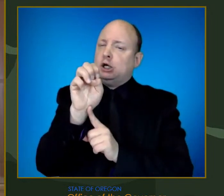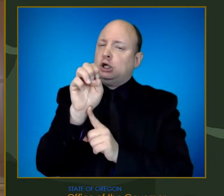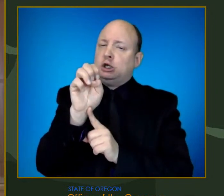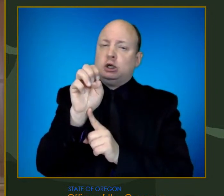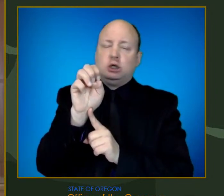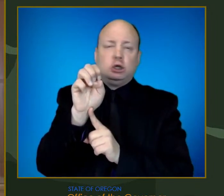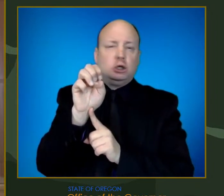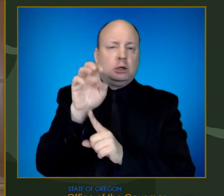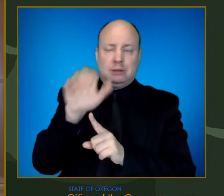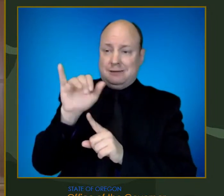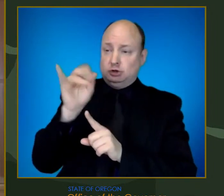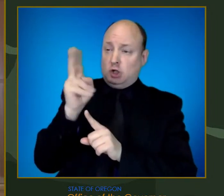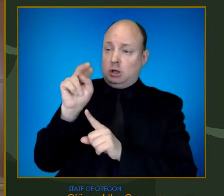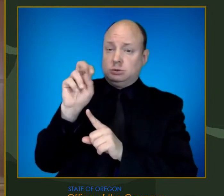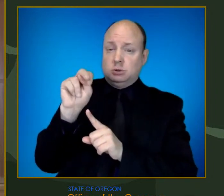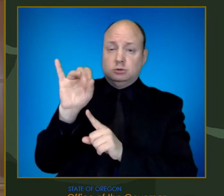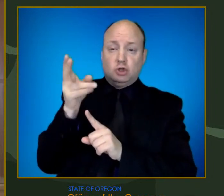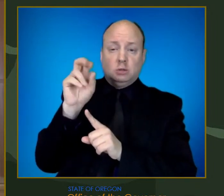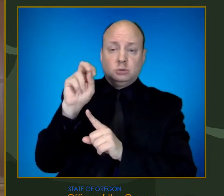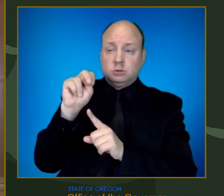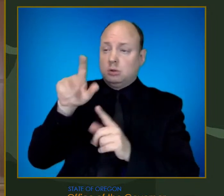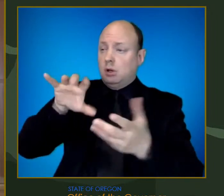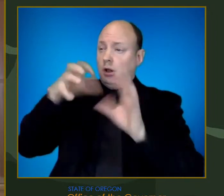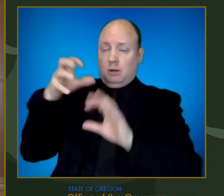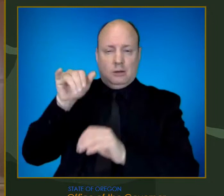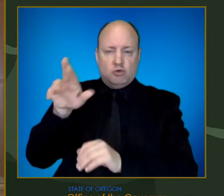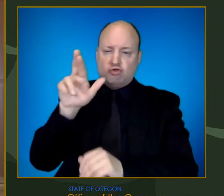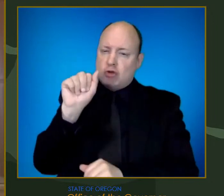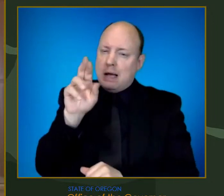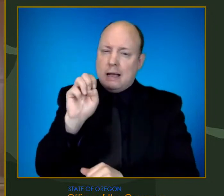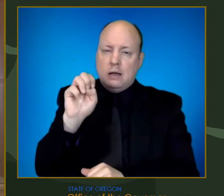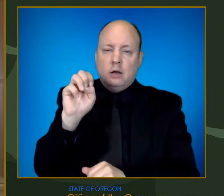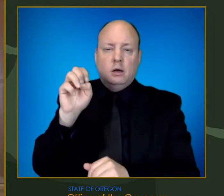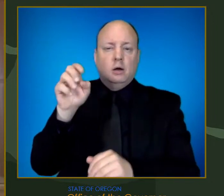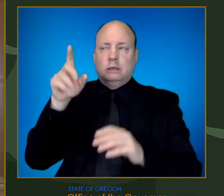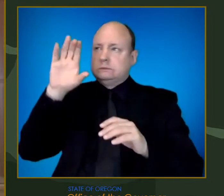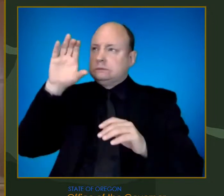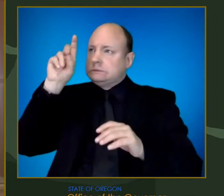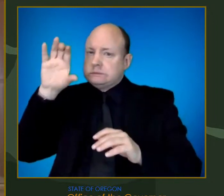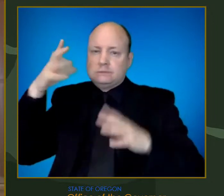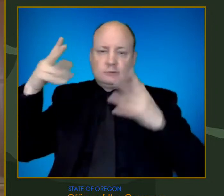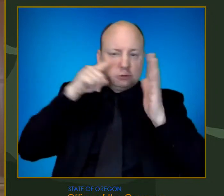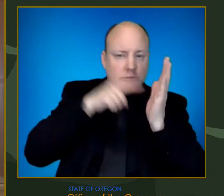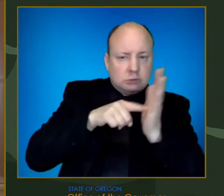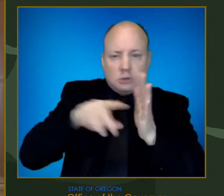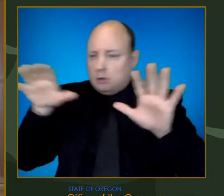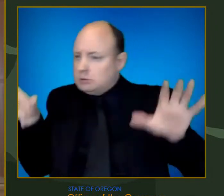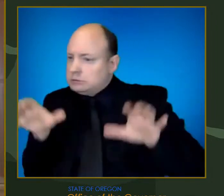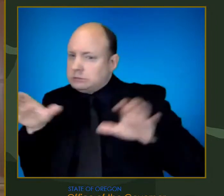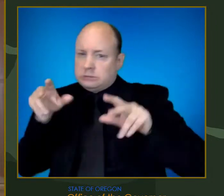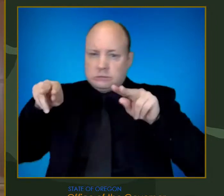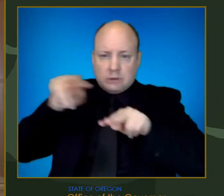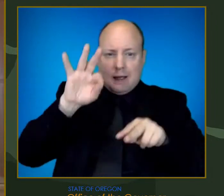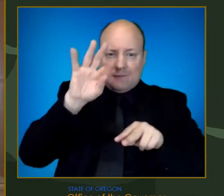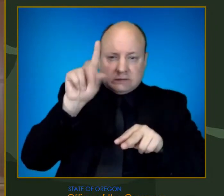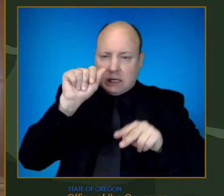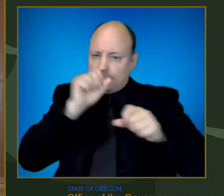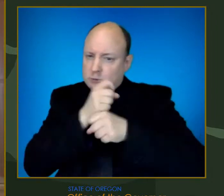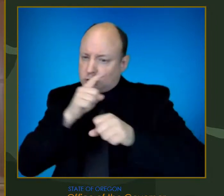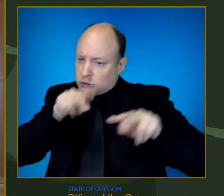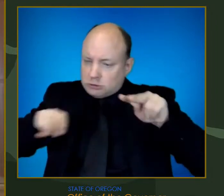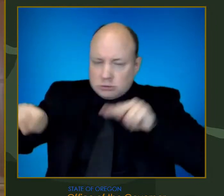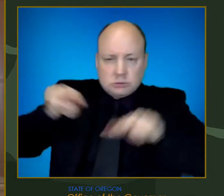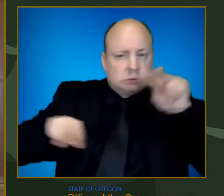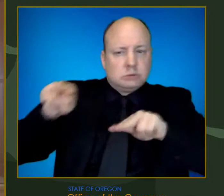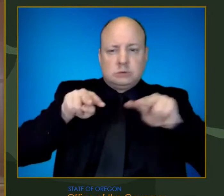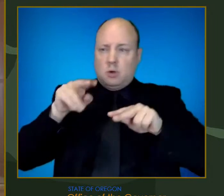CDC and the FDA are taking these actions, and the state of Oregon is as well, out of an abundance of caution. Our top priority is